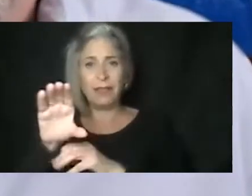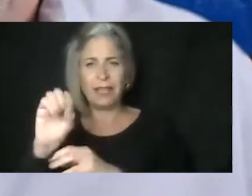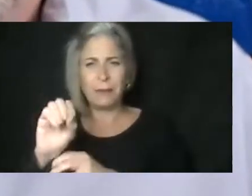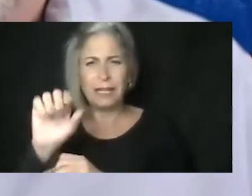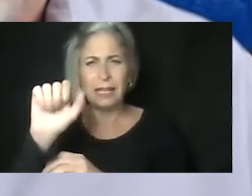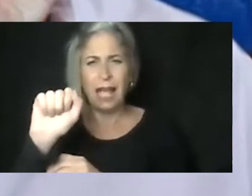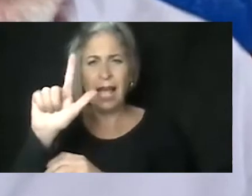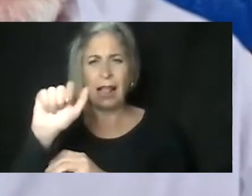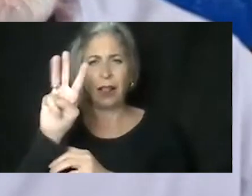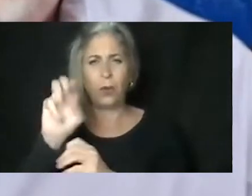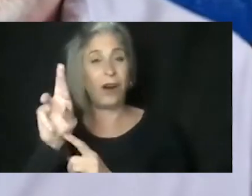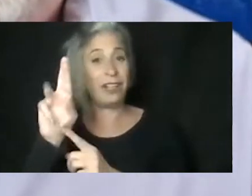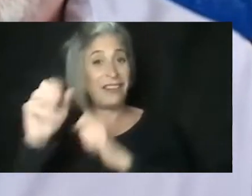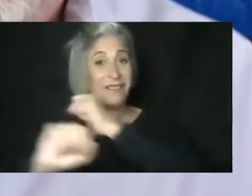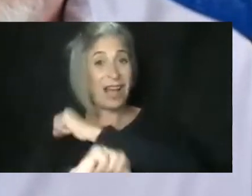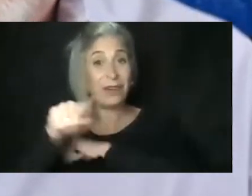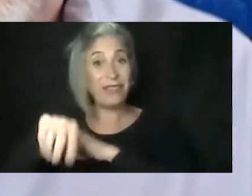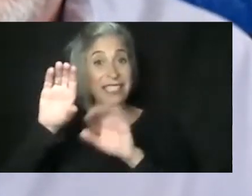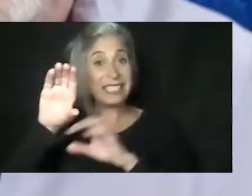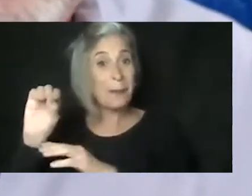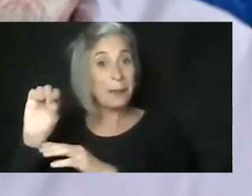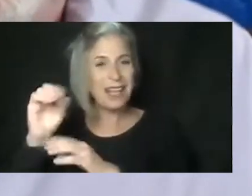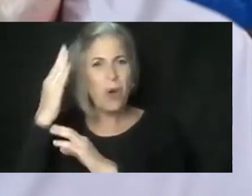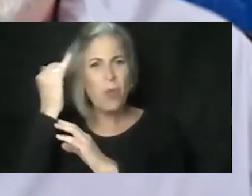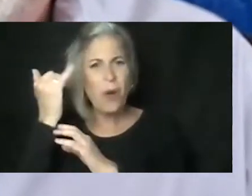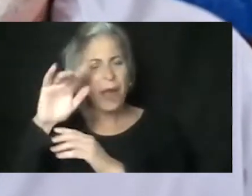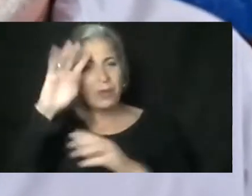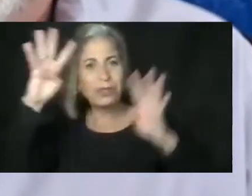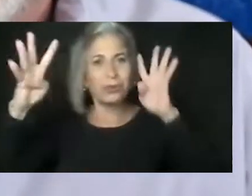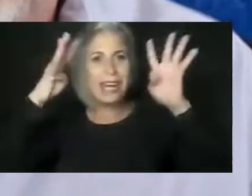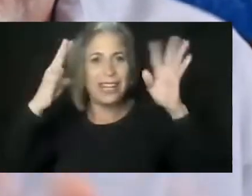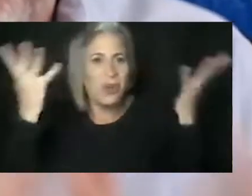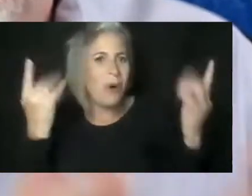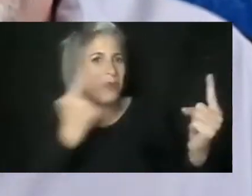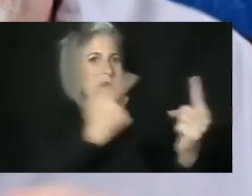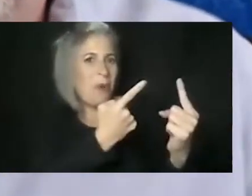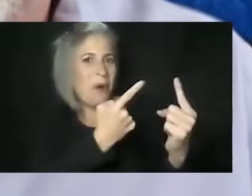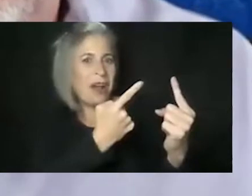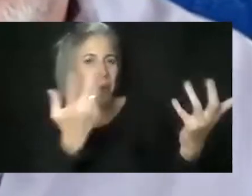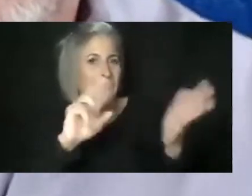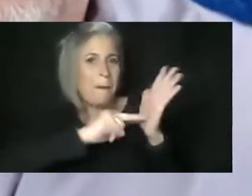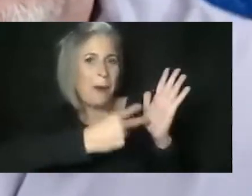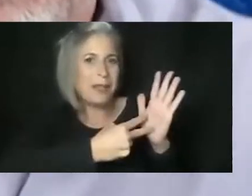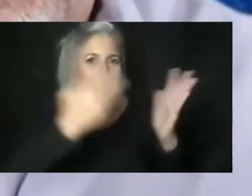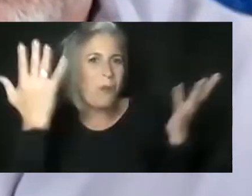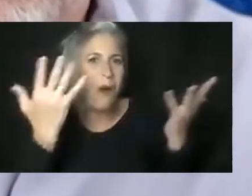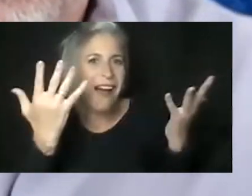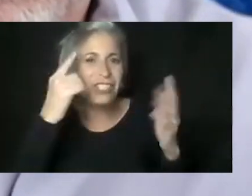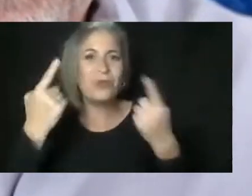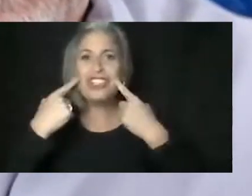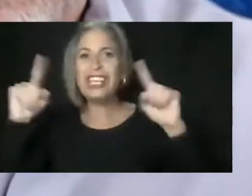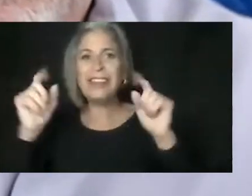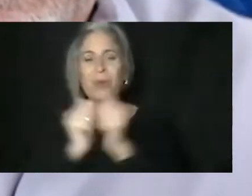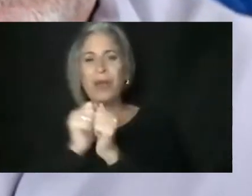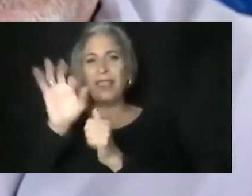wanted to ask you guys, like, why was Fable formed? I mean, what was the purpose that you guys were trying to achieve with